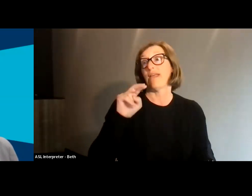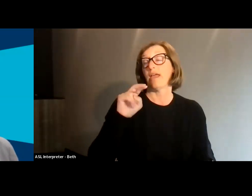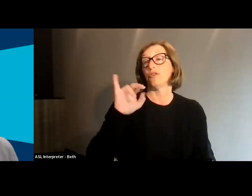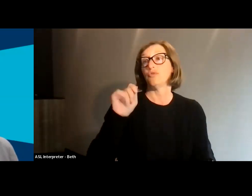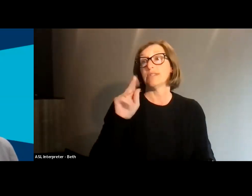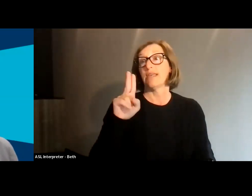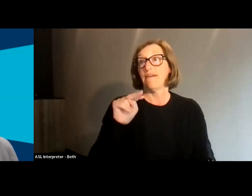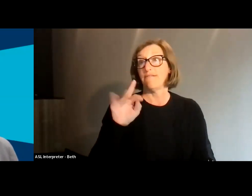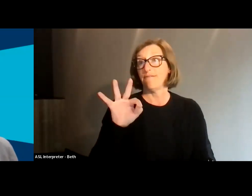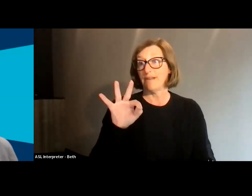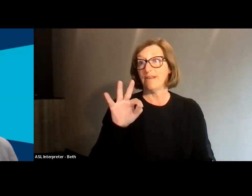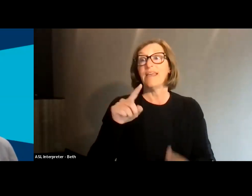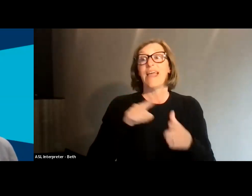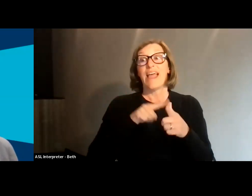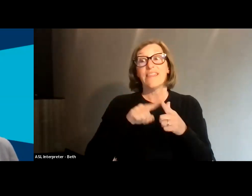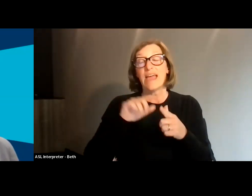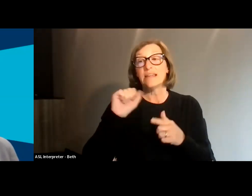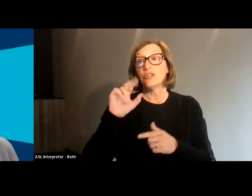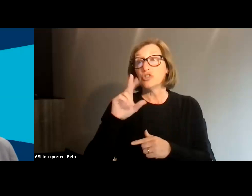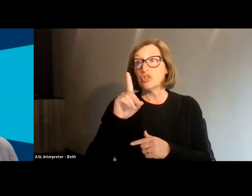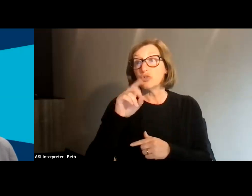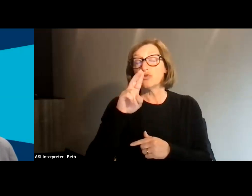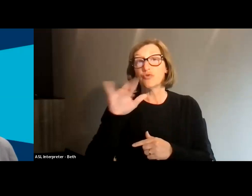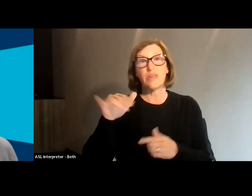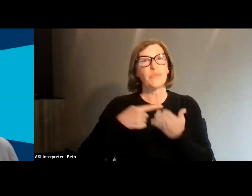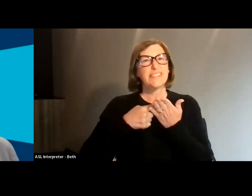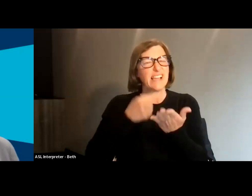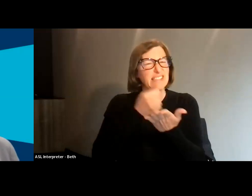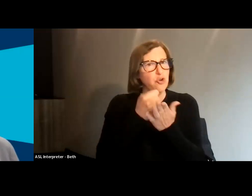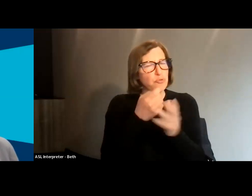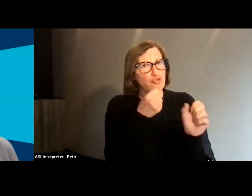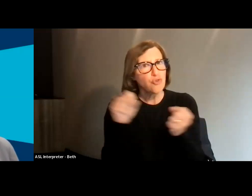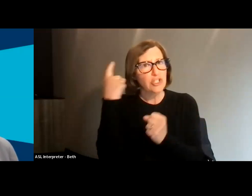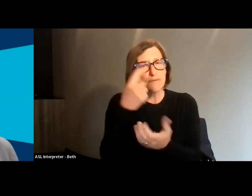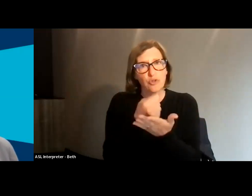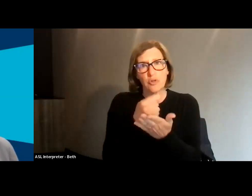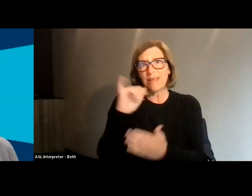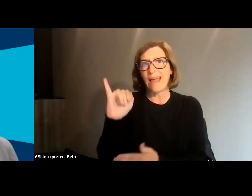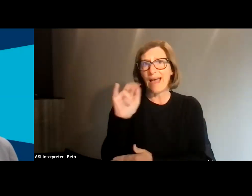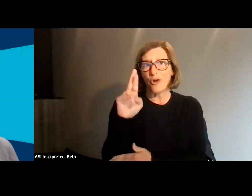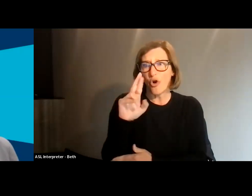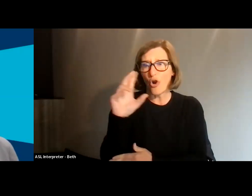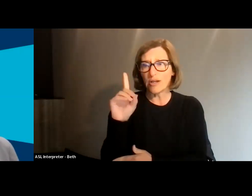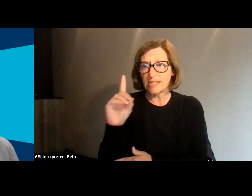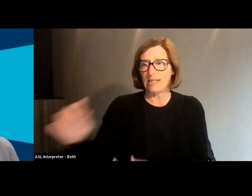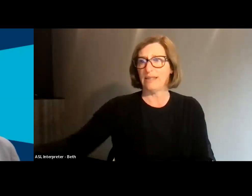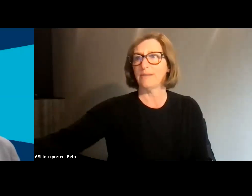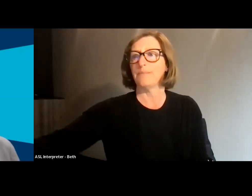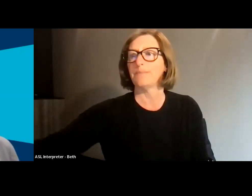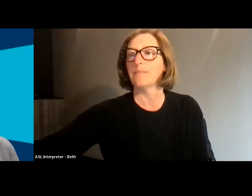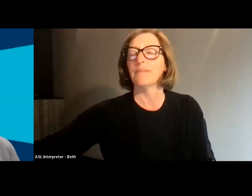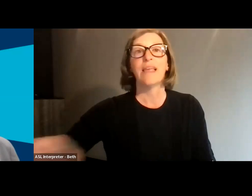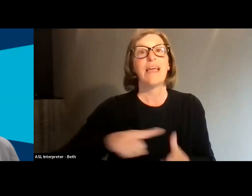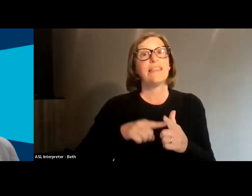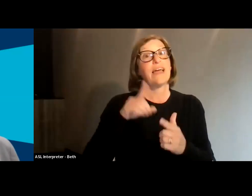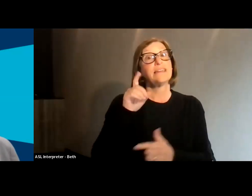Dr. Sudri will then discuss therapeutic strategies for the treatment of IRDs, followed by Dr. Sharon and